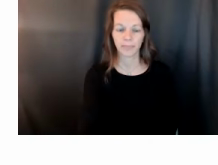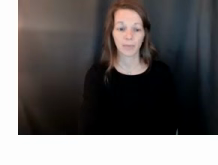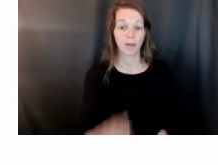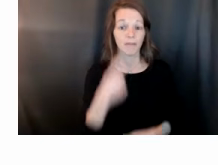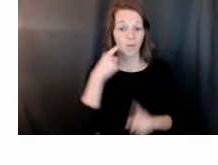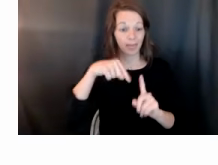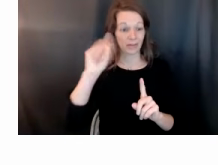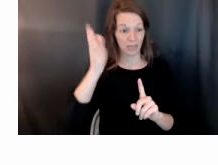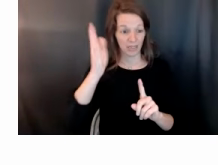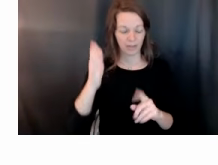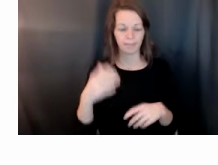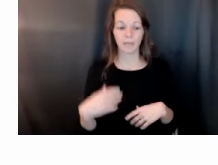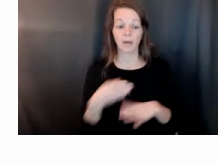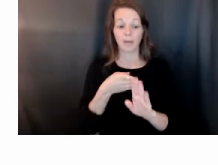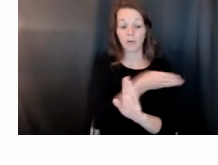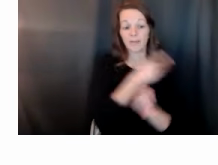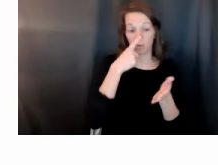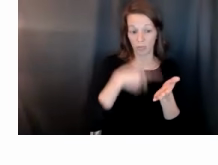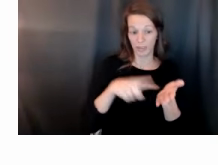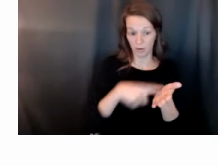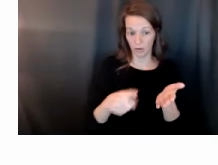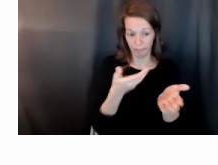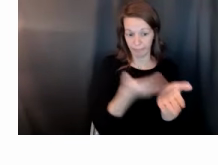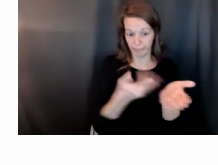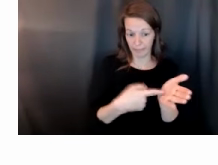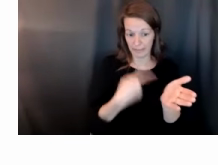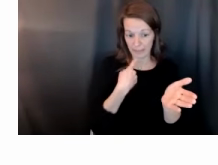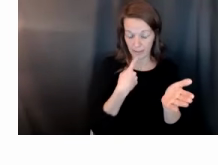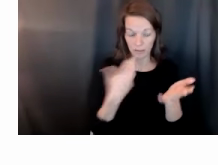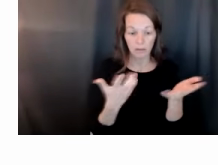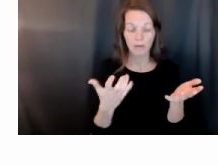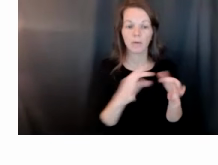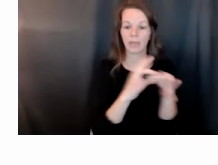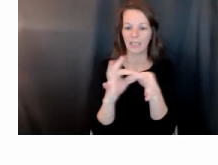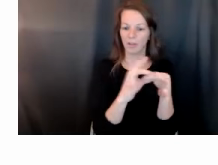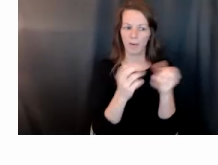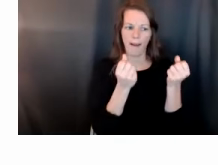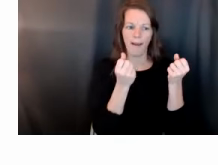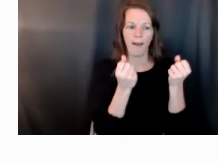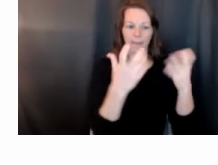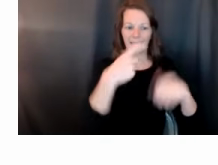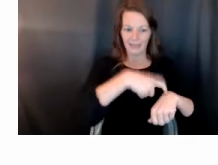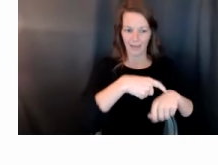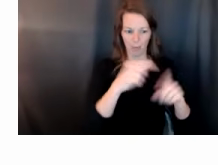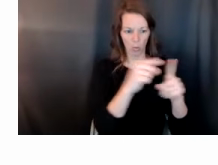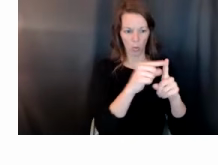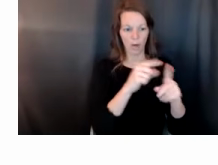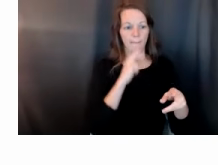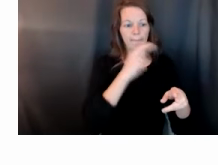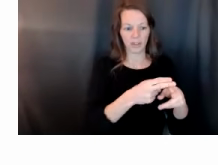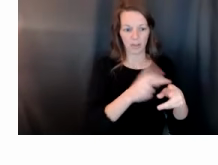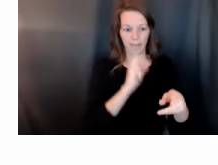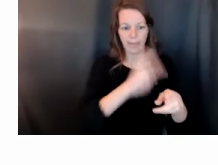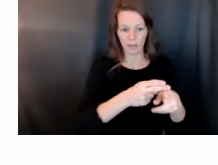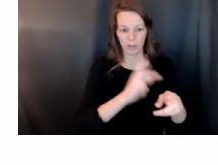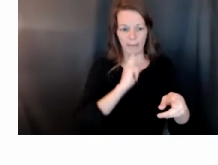So previous research has shown that there is this relationship between the number of times a word has been mentioned